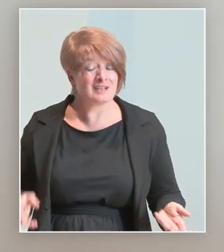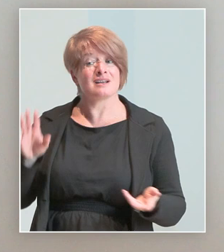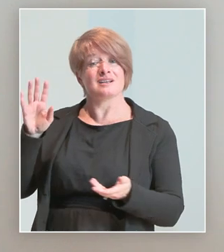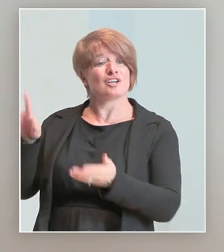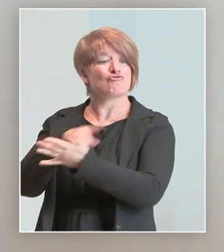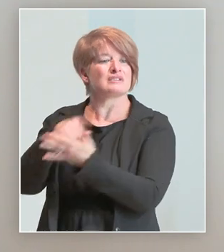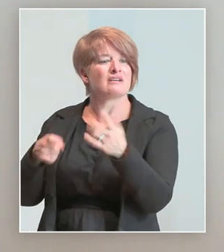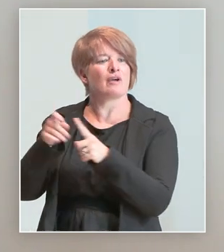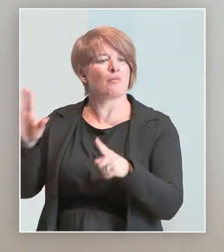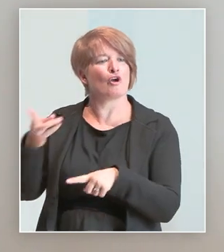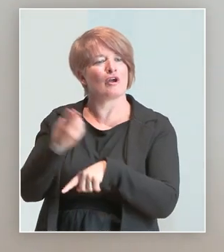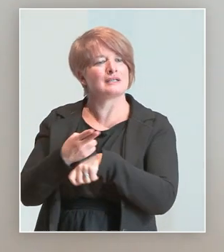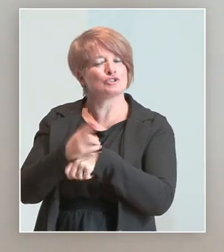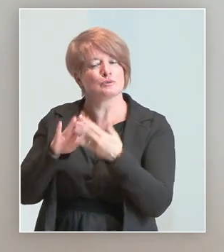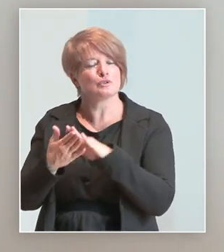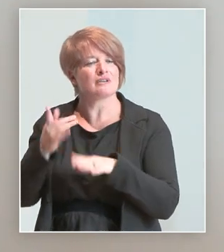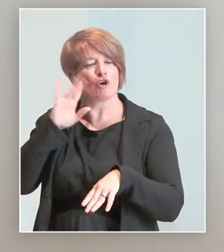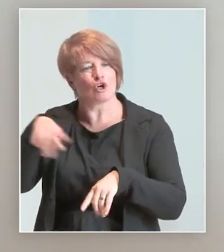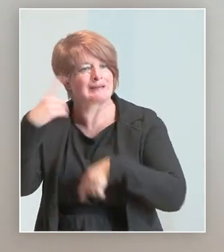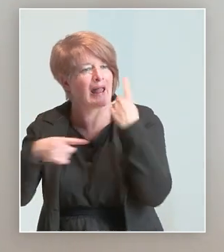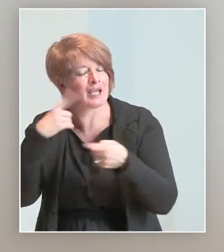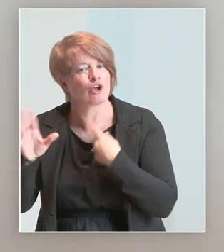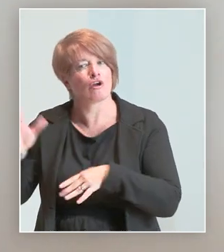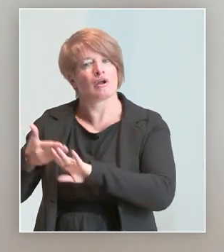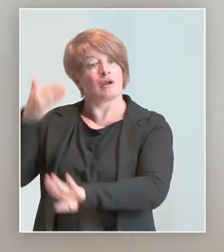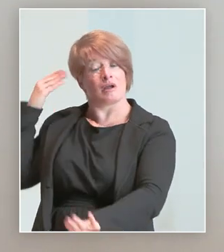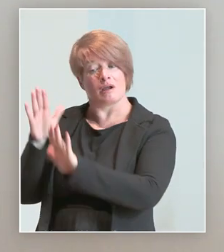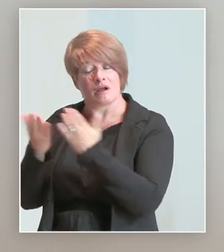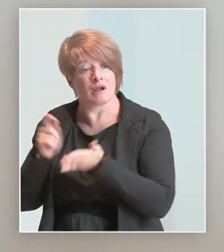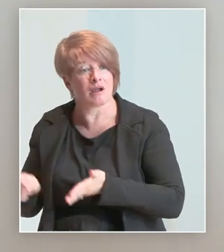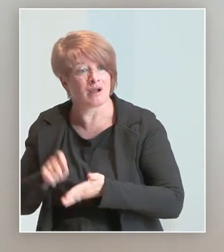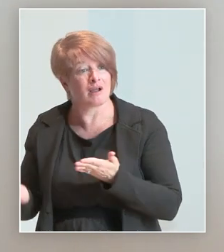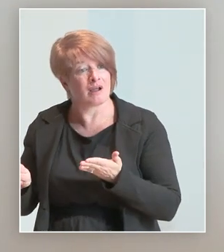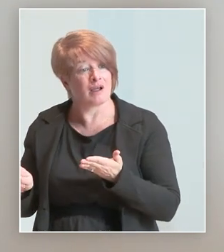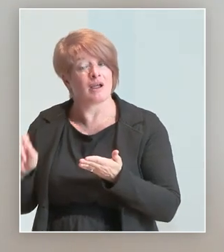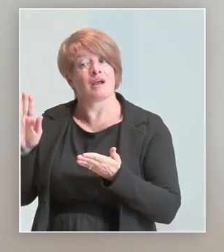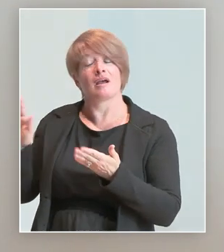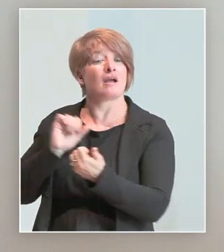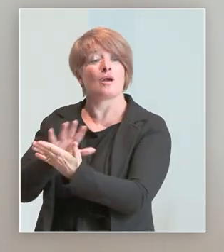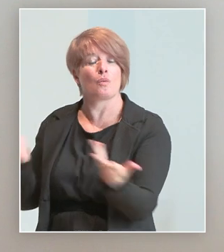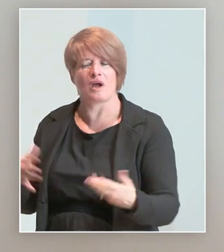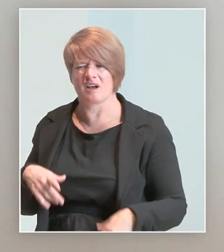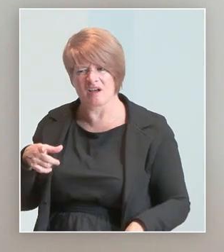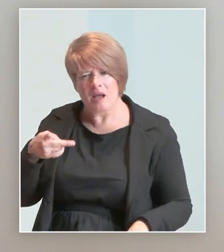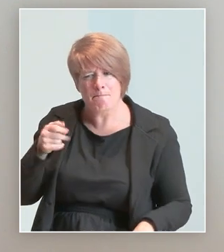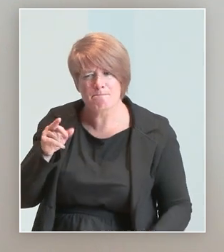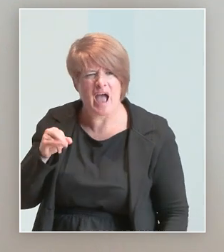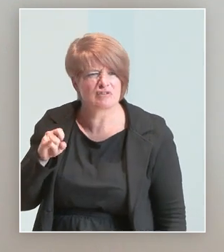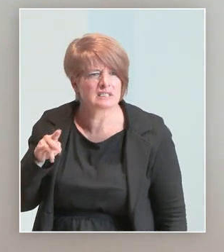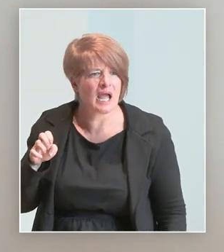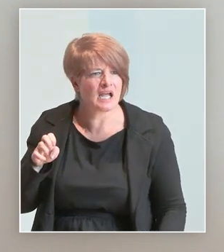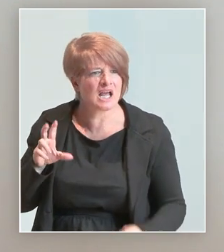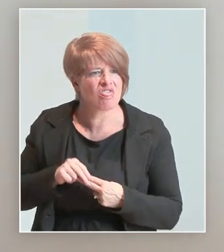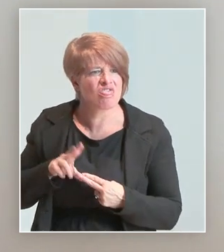criticism from her Haitian community for her talent in her previous work and facing these words. A parasite who exploited her